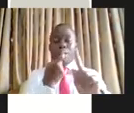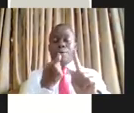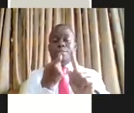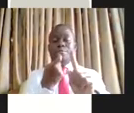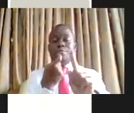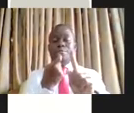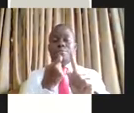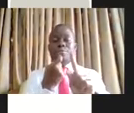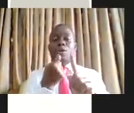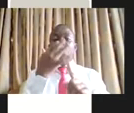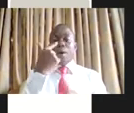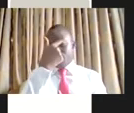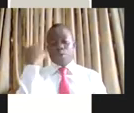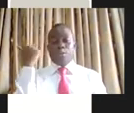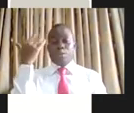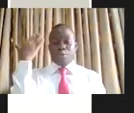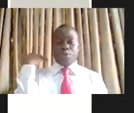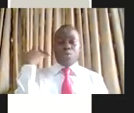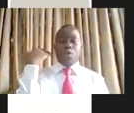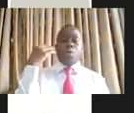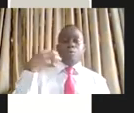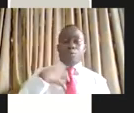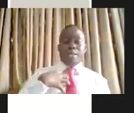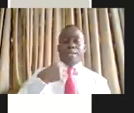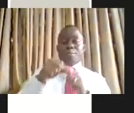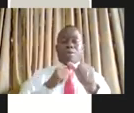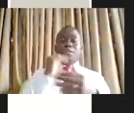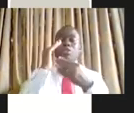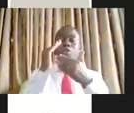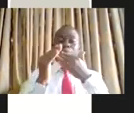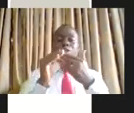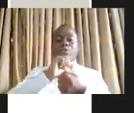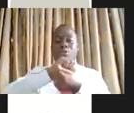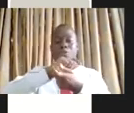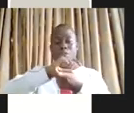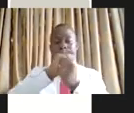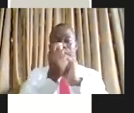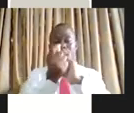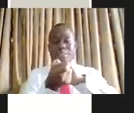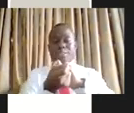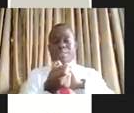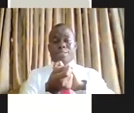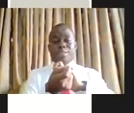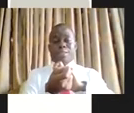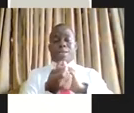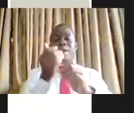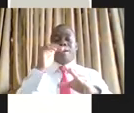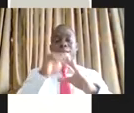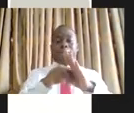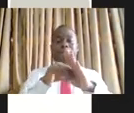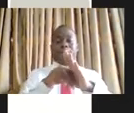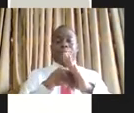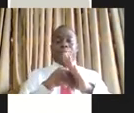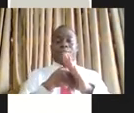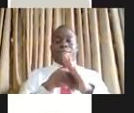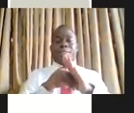about stoppage of transfer disguised as delay in releasing